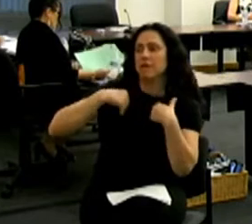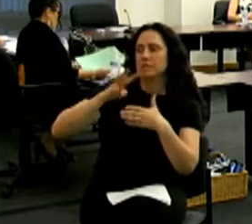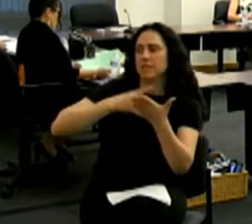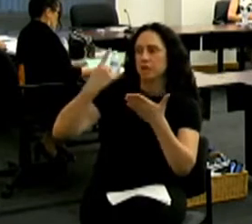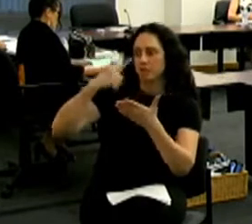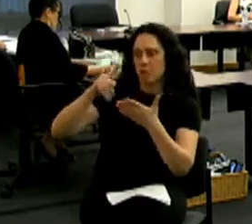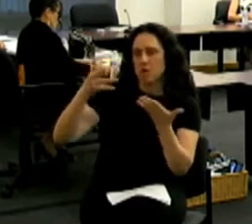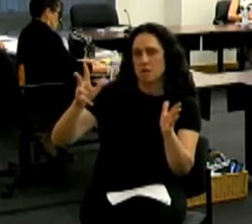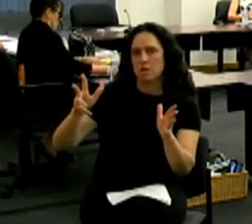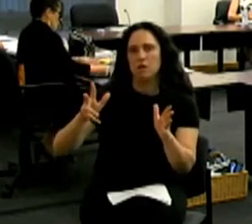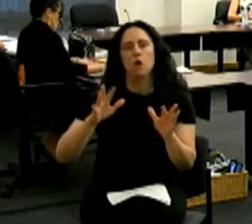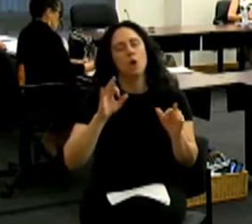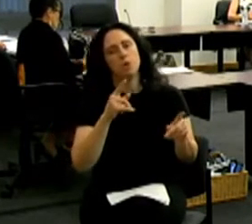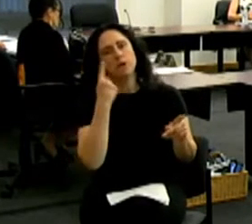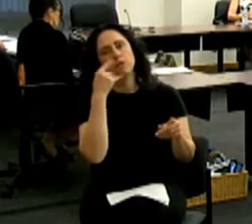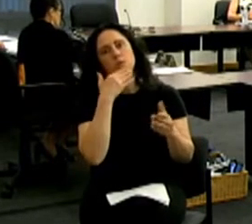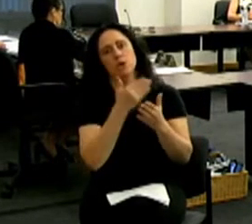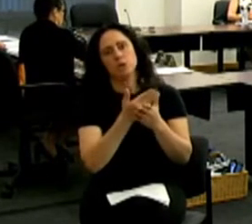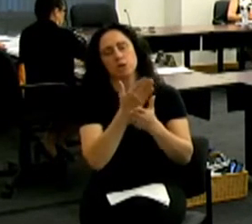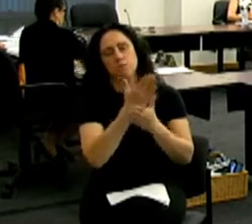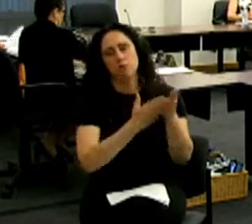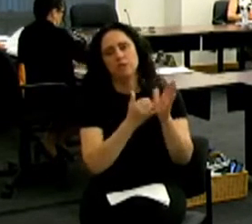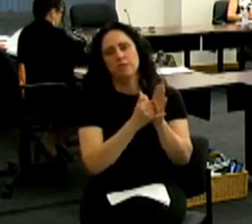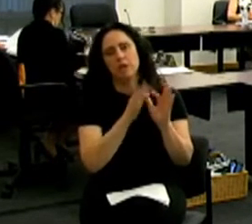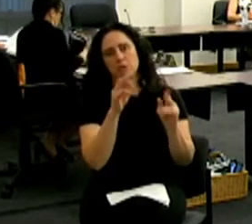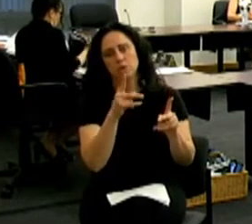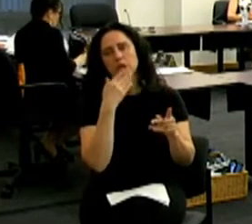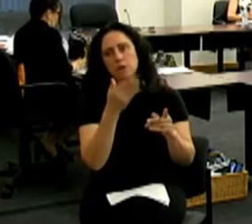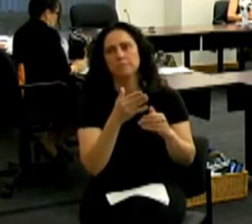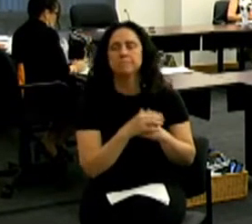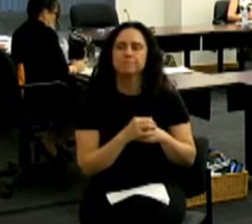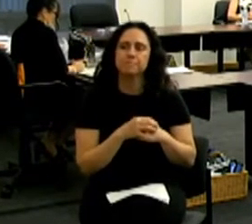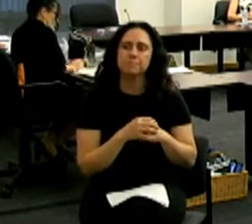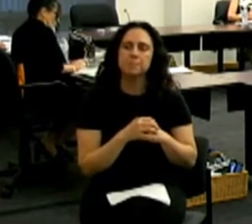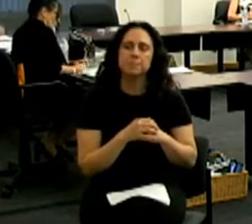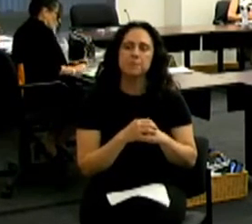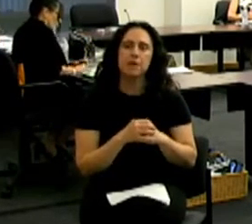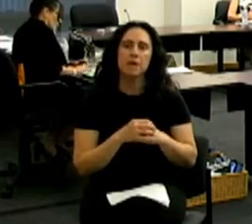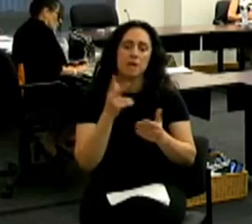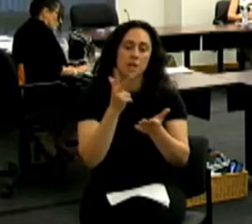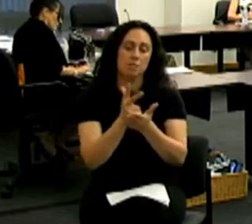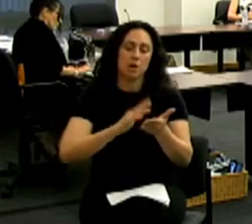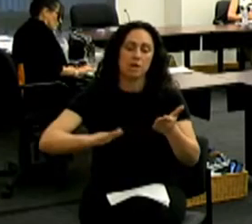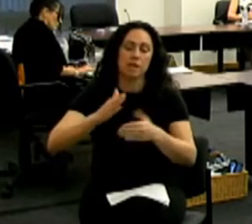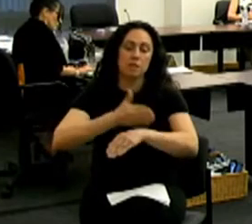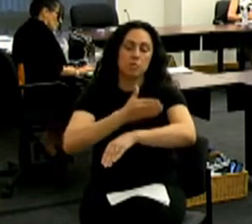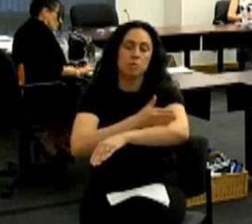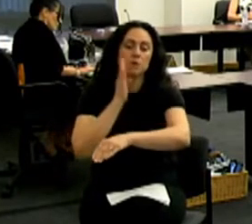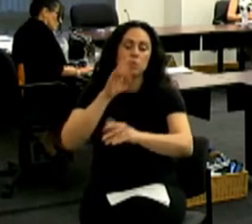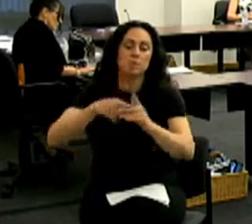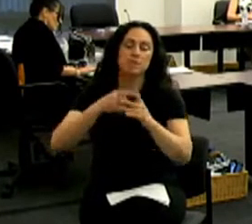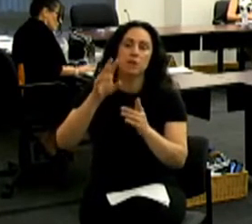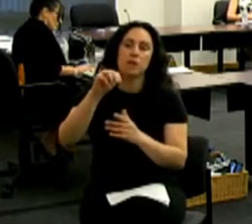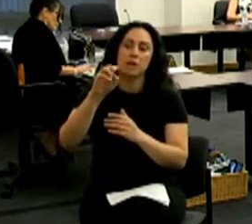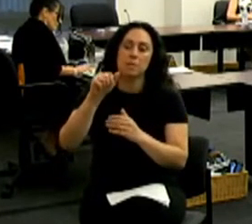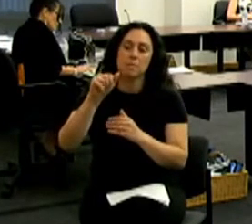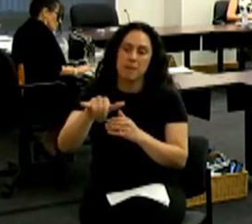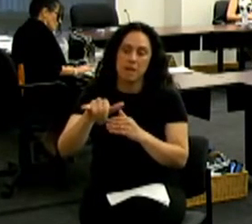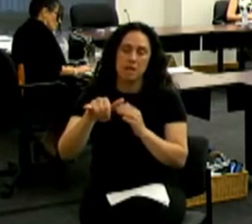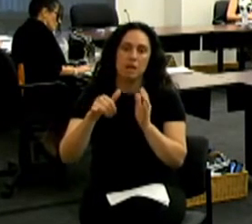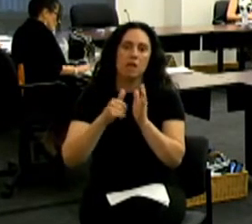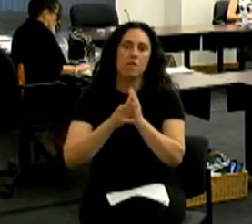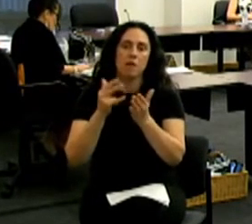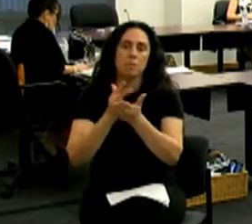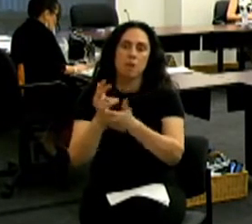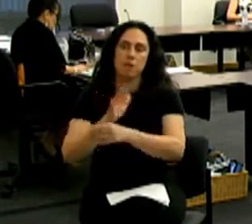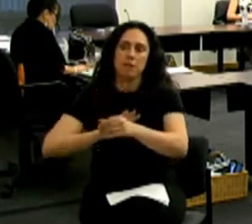they're footing a good portion of that bill, right? Correct. Yeah, so yes. The parking lot improvements would be starting in May. This